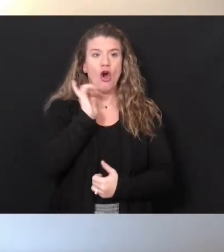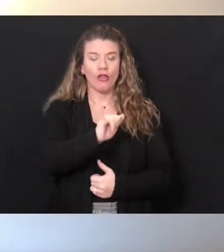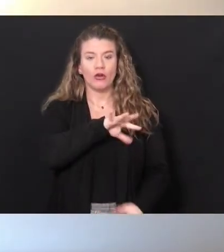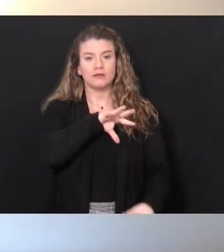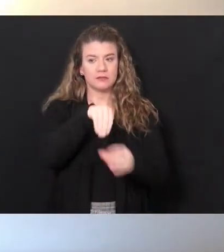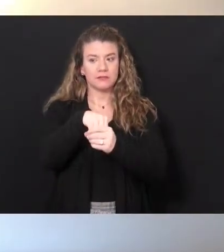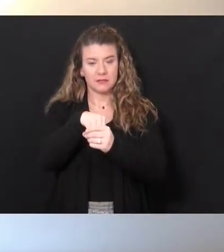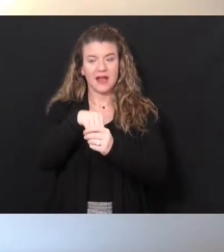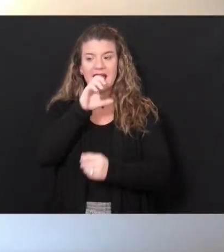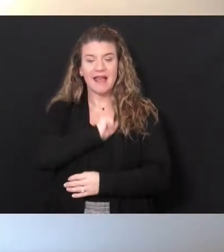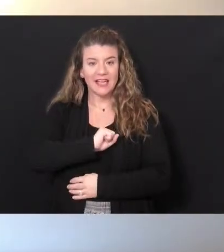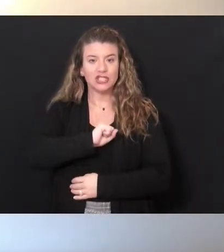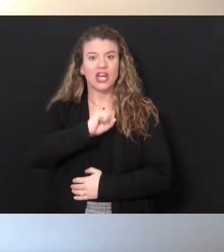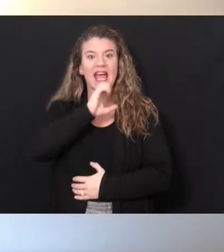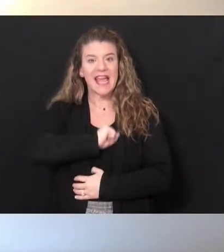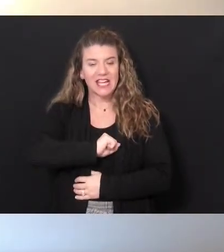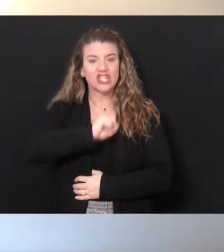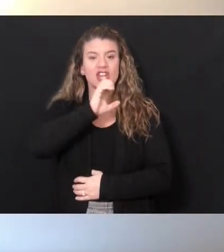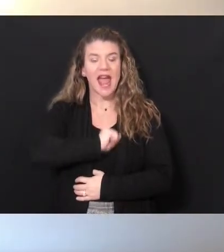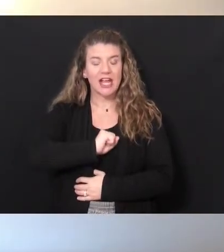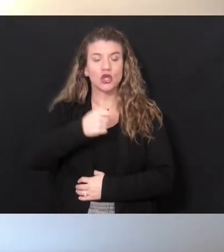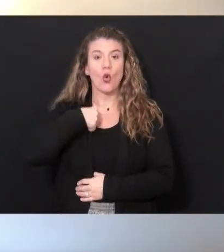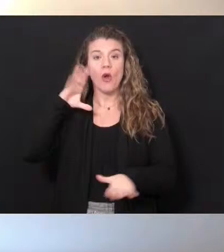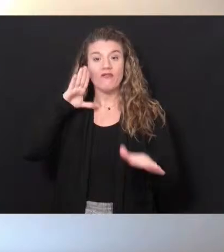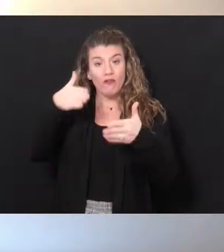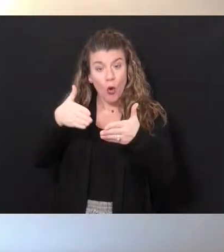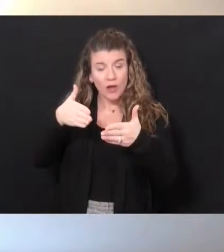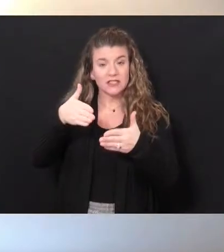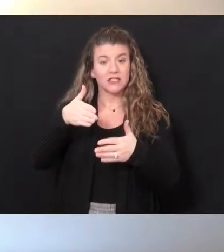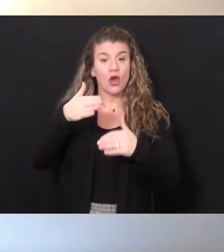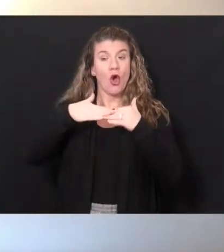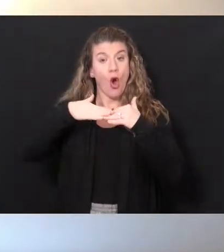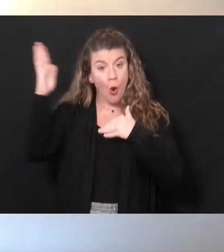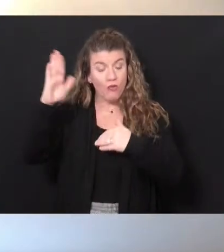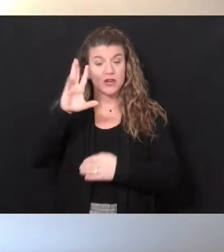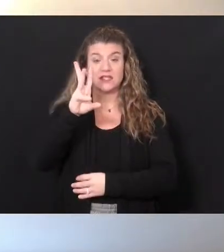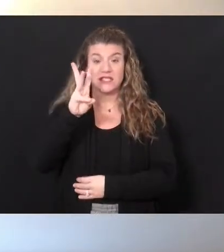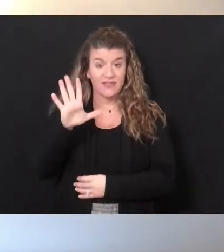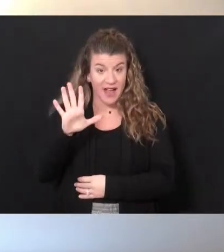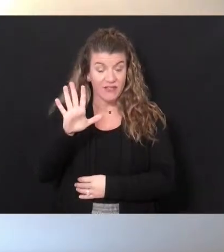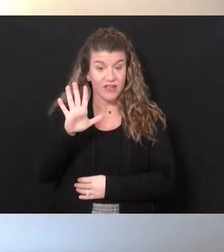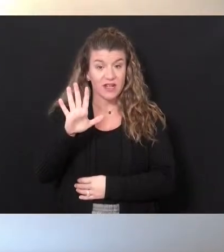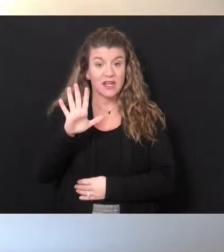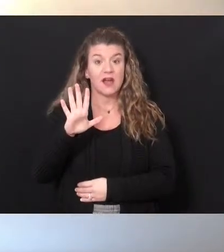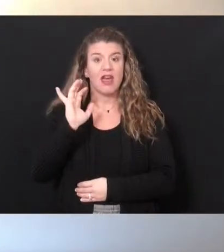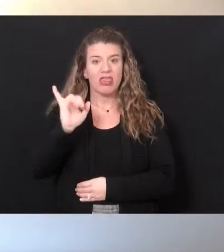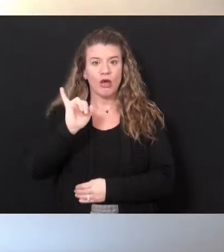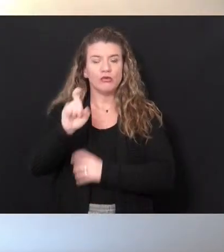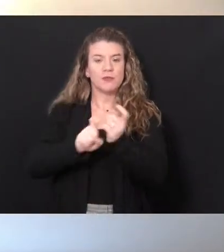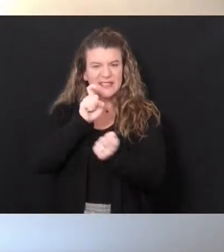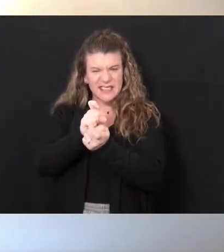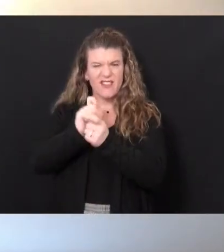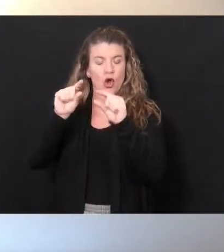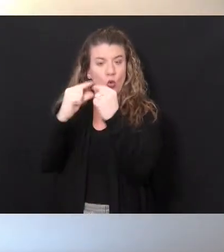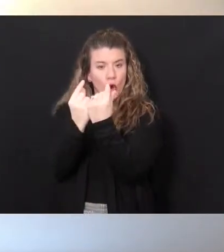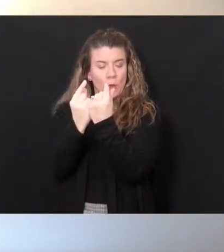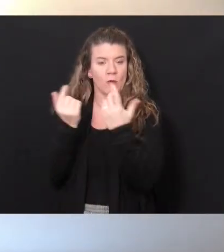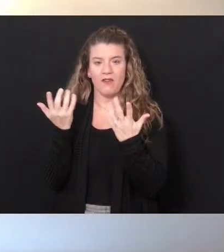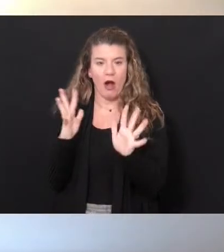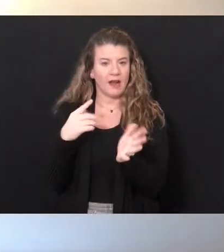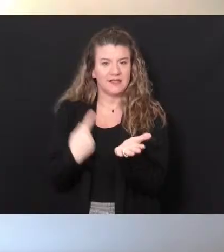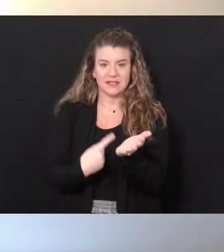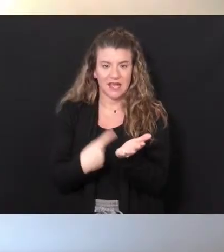governor say, age, and we are focused on over age 65, or those specific groups that we've talked to you